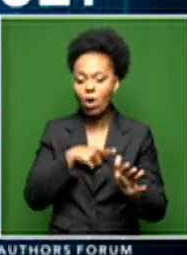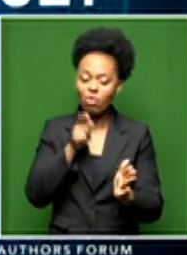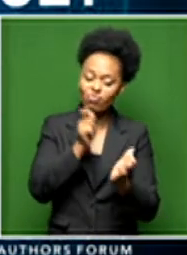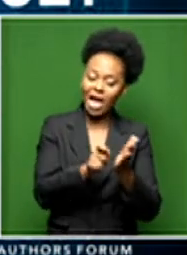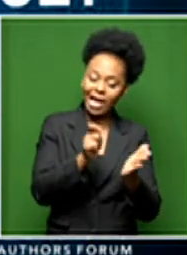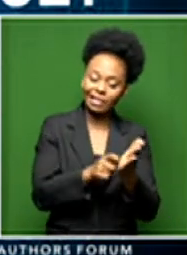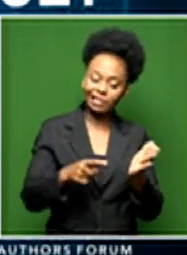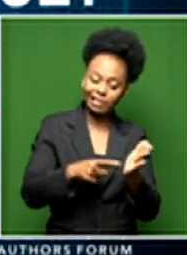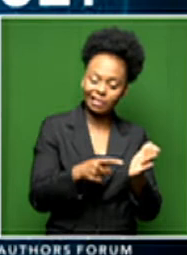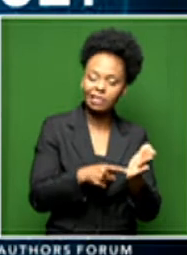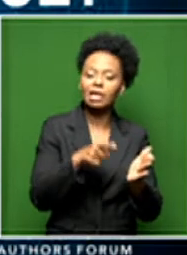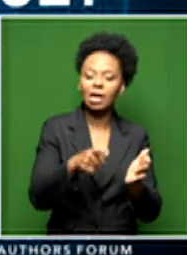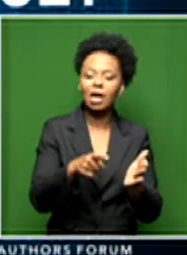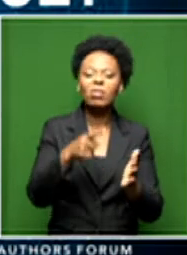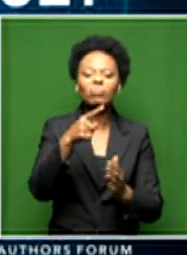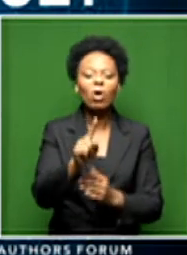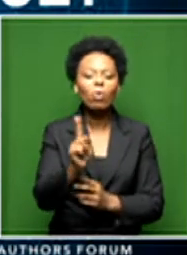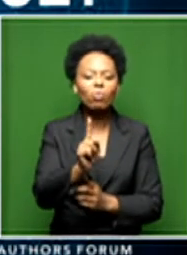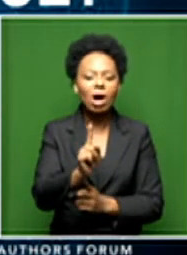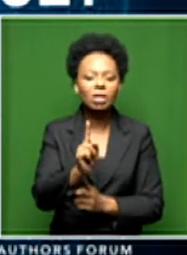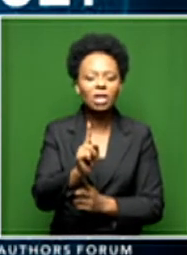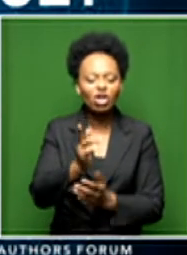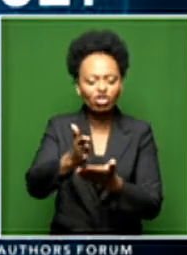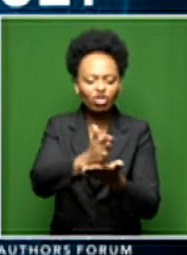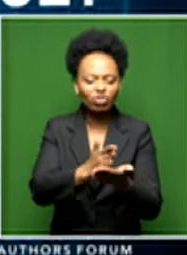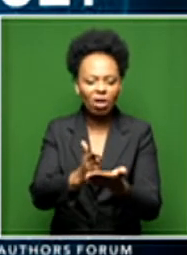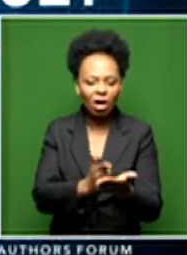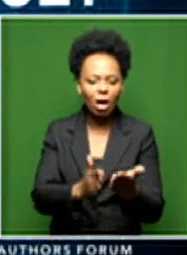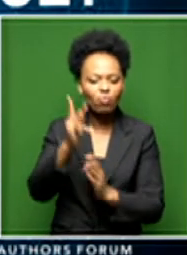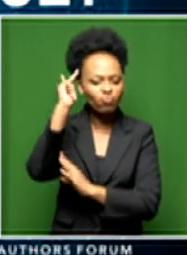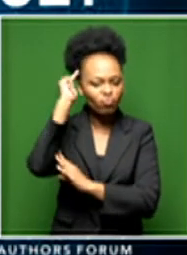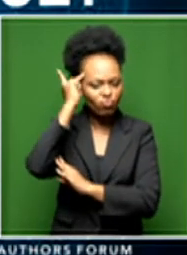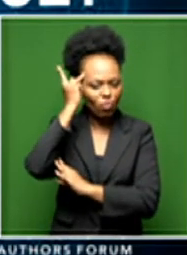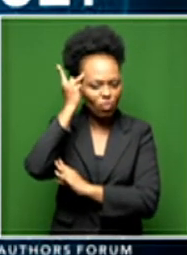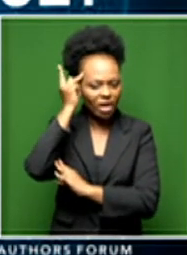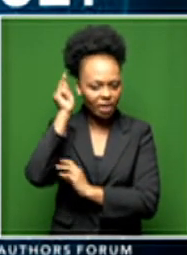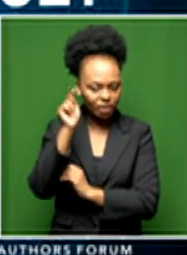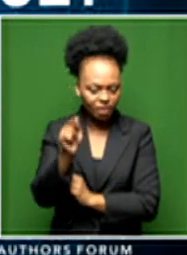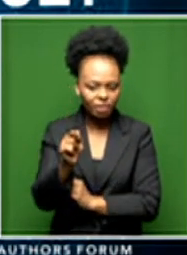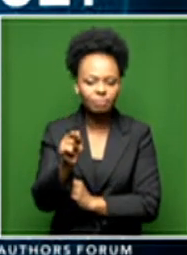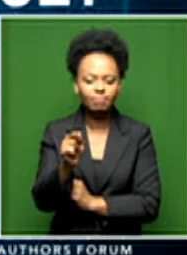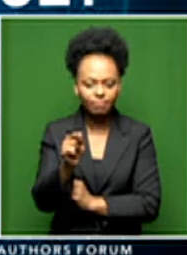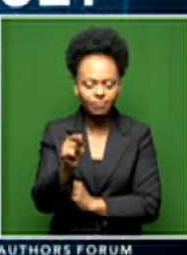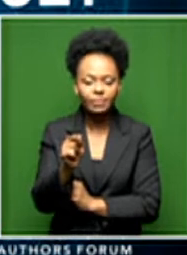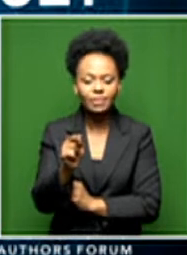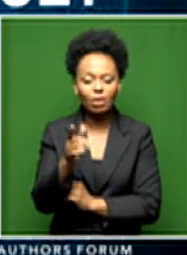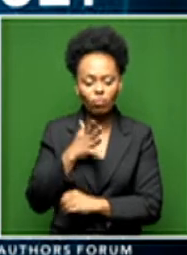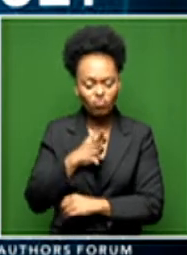about knowledge sharing, and we want to make sure that authors'